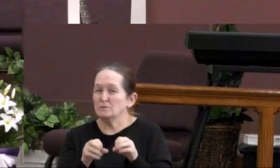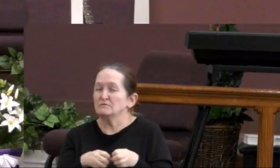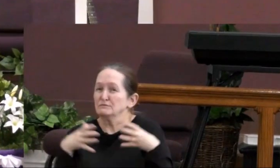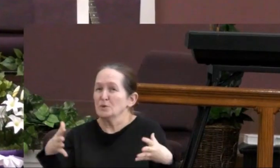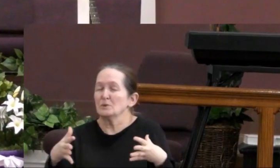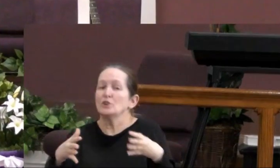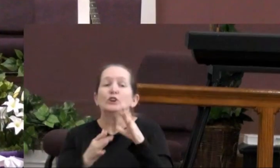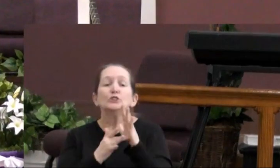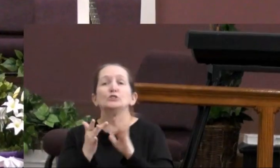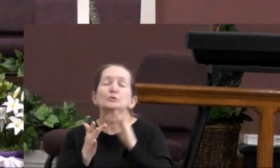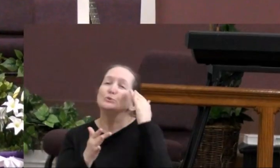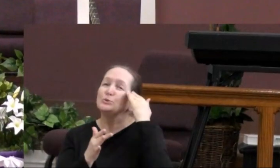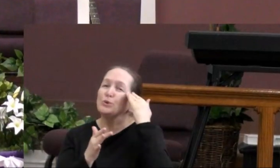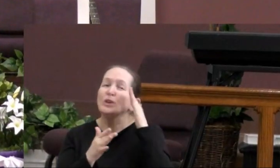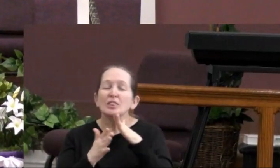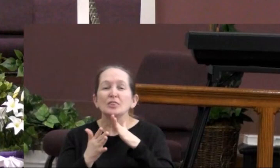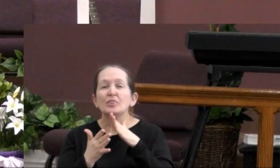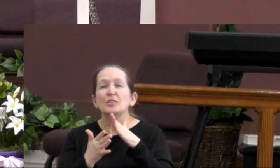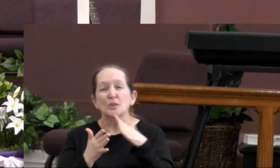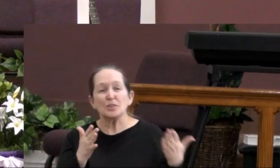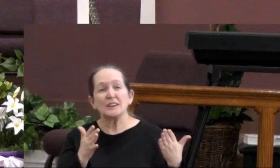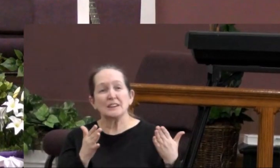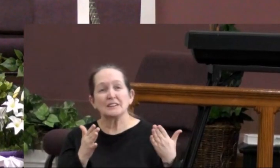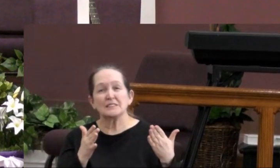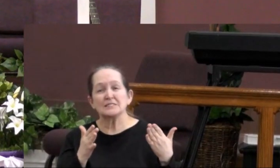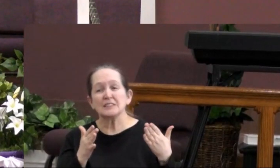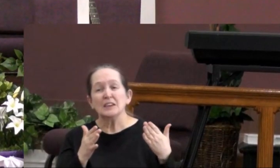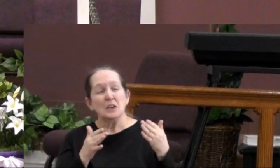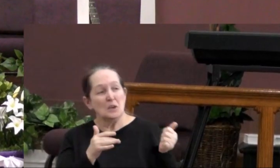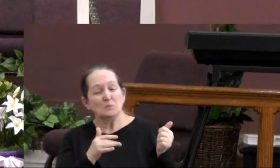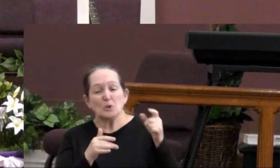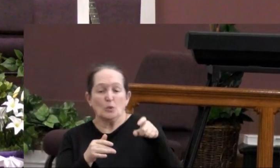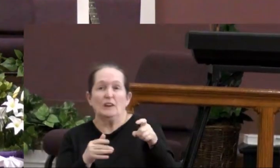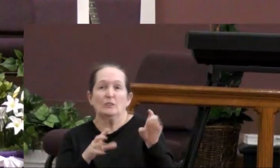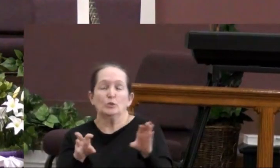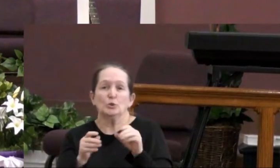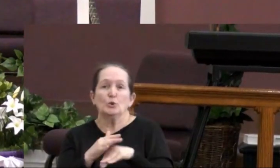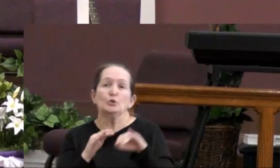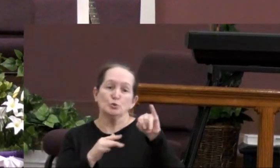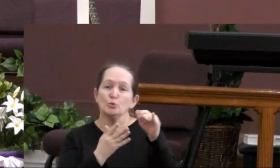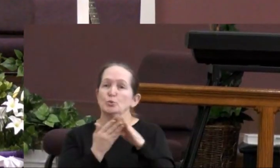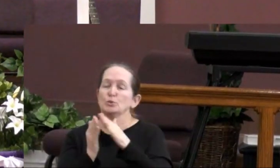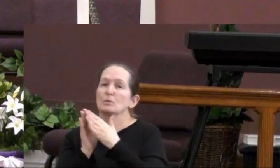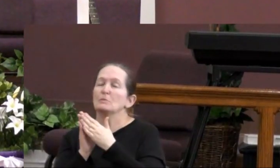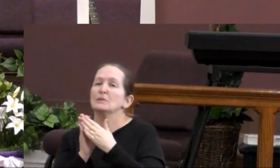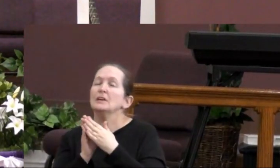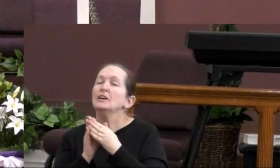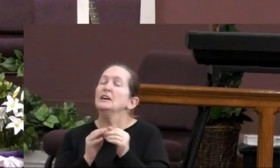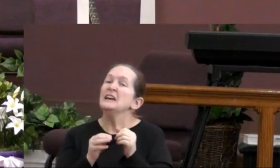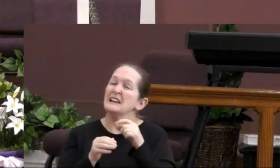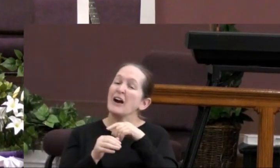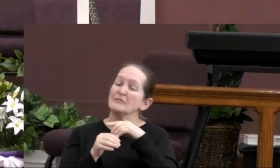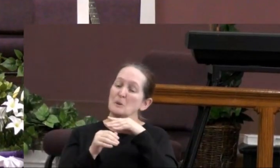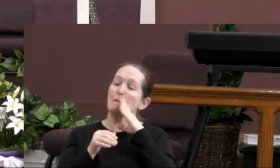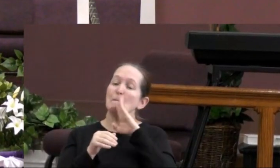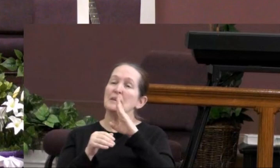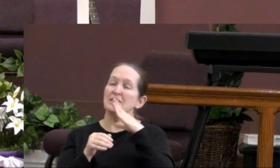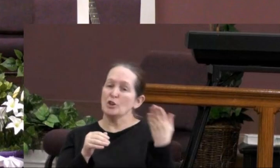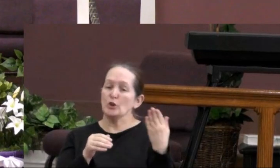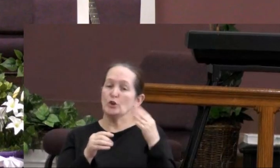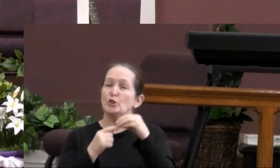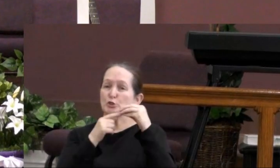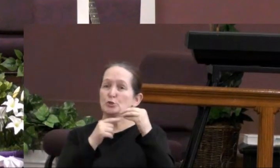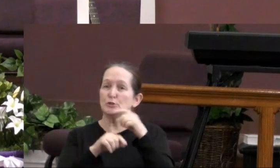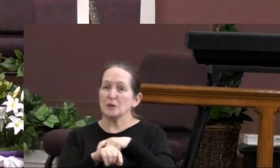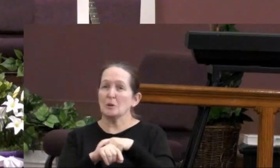knew there were things that he was going to have to do in Jerusalem. He needed to be there at a certain time to celebrate Passover. This